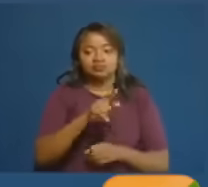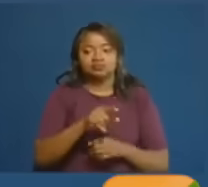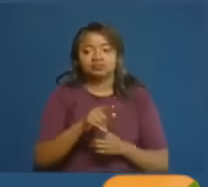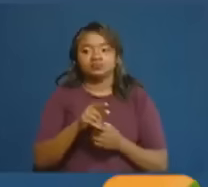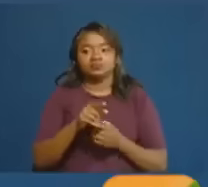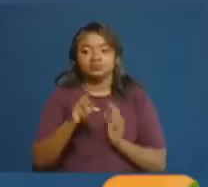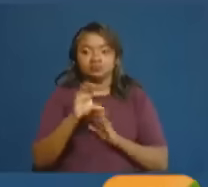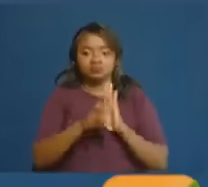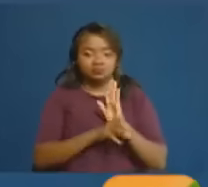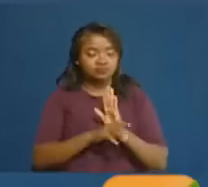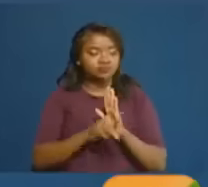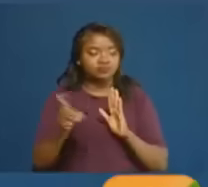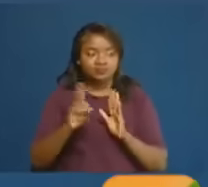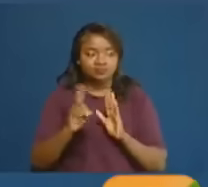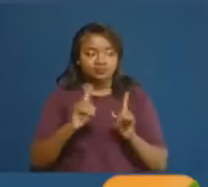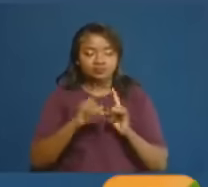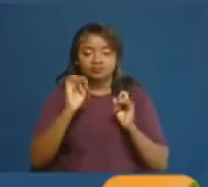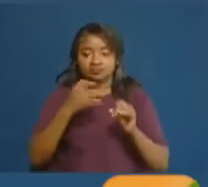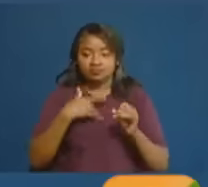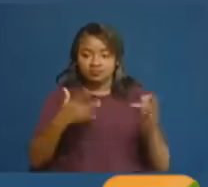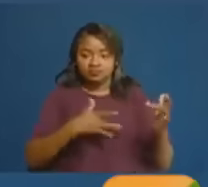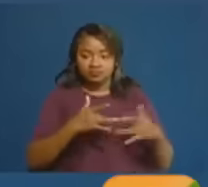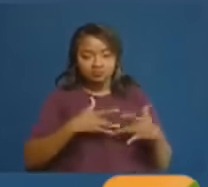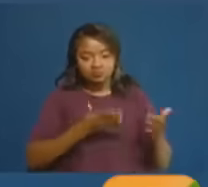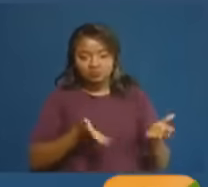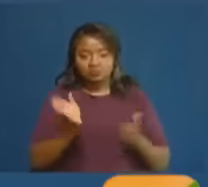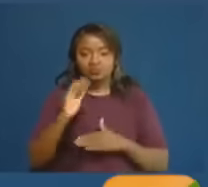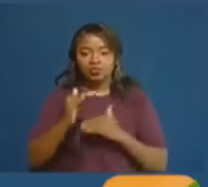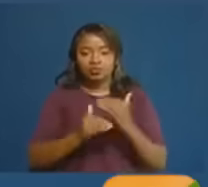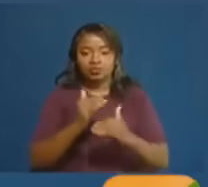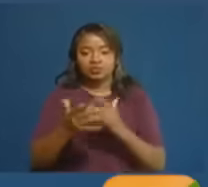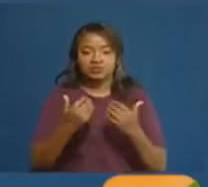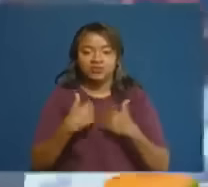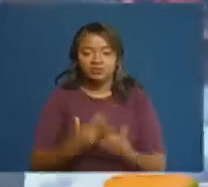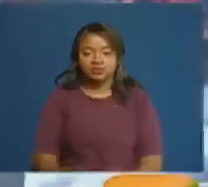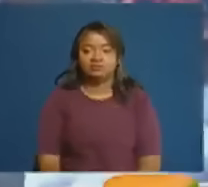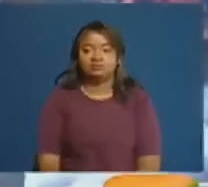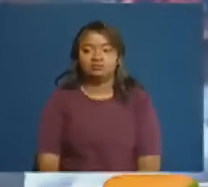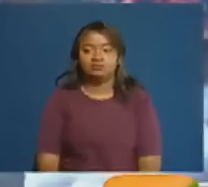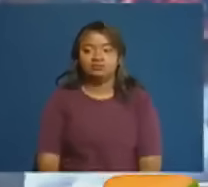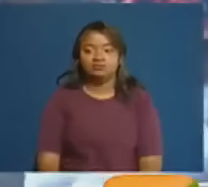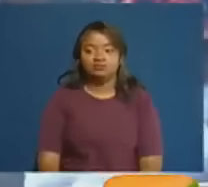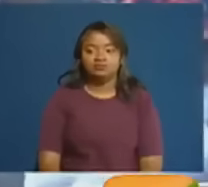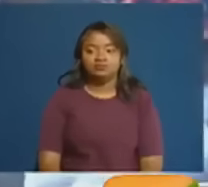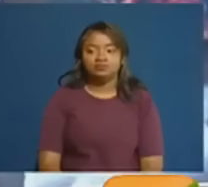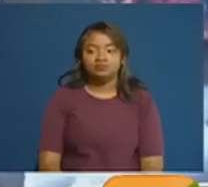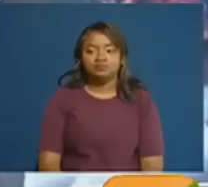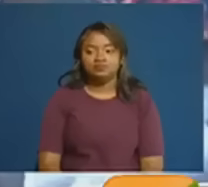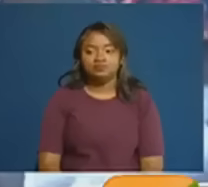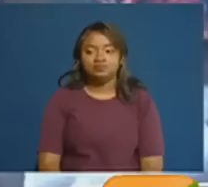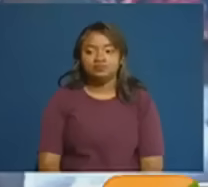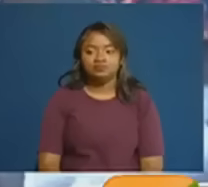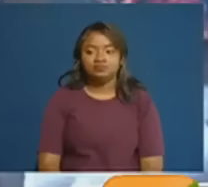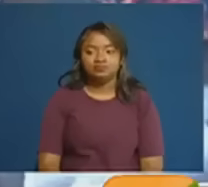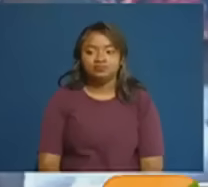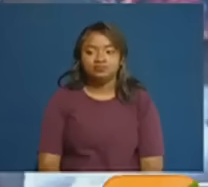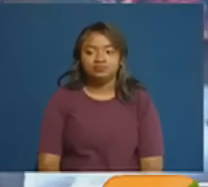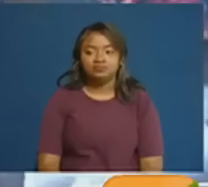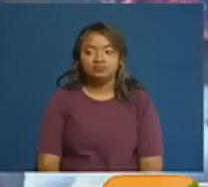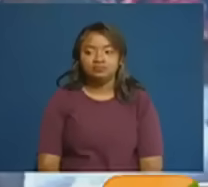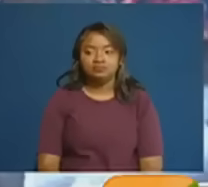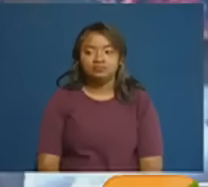courts are there. Okay. It's as simple as that. So let's talk about real cases, because you call those ones hypothetical. Never mind, they're real. How many